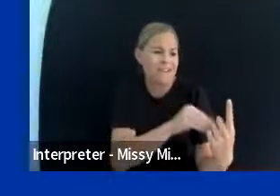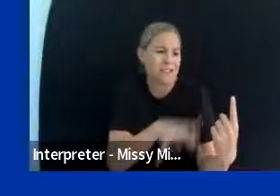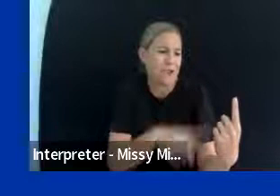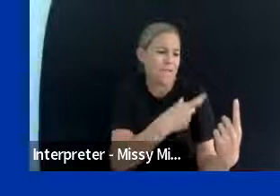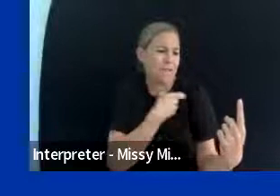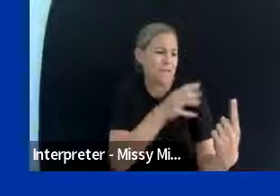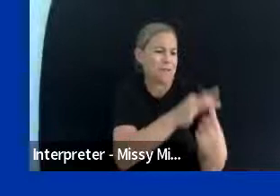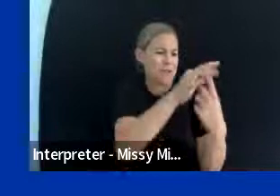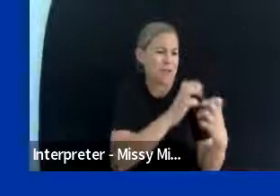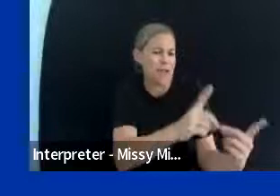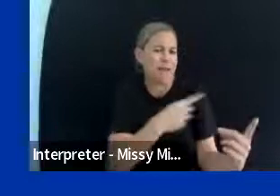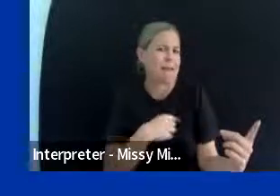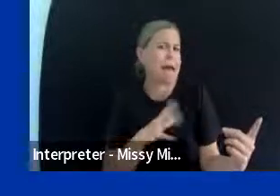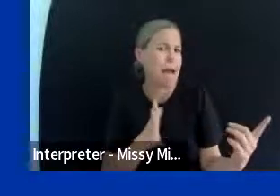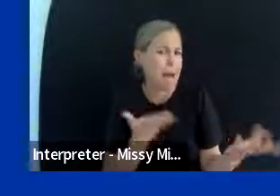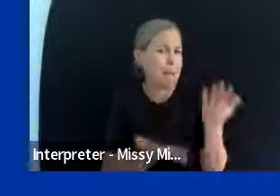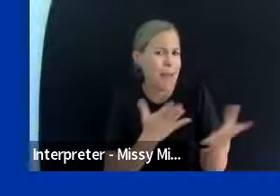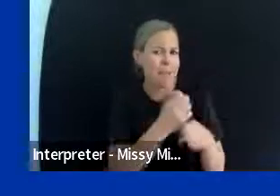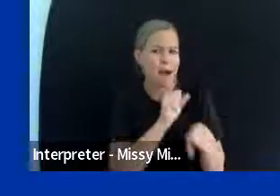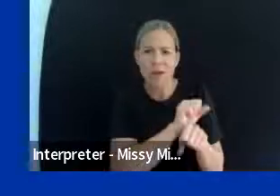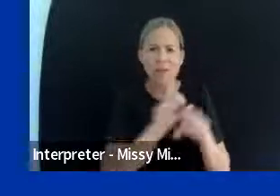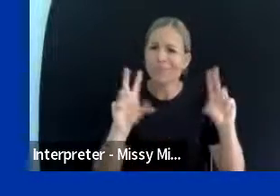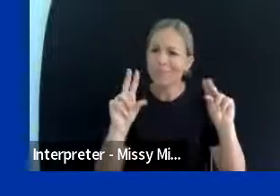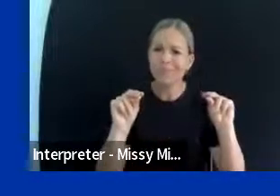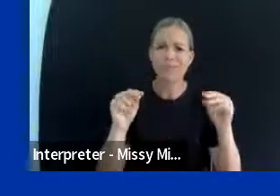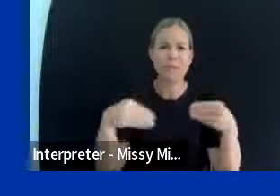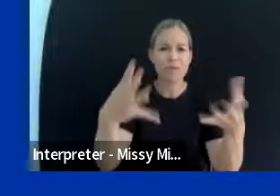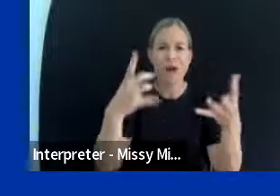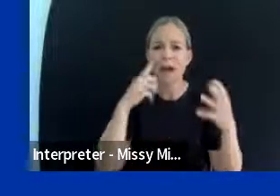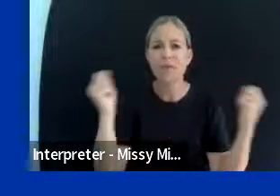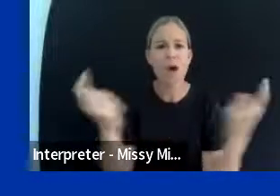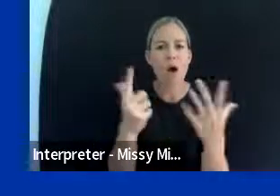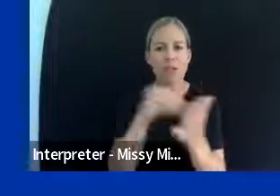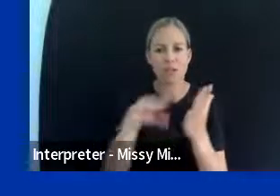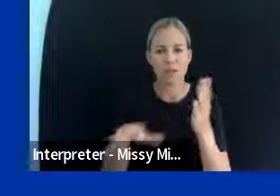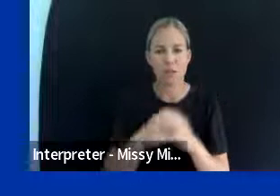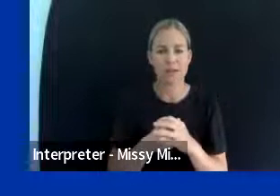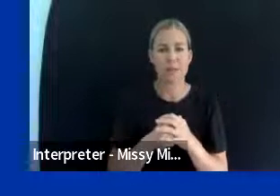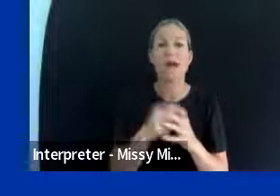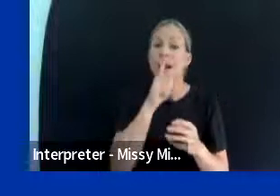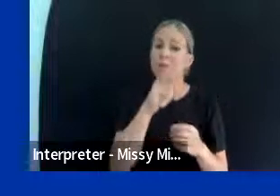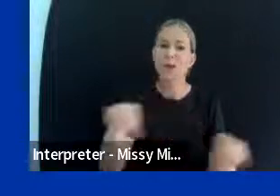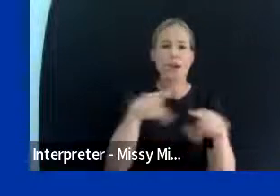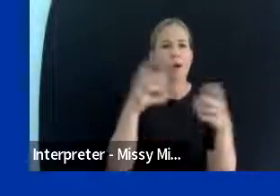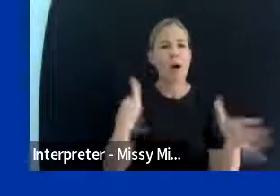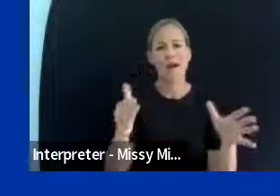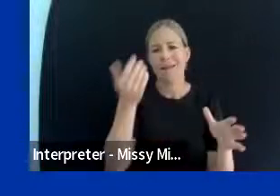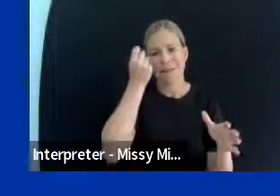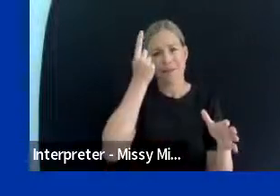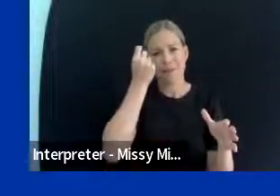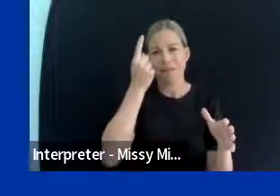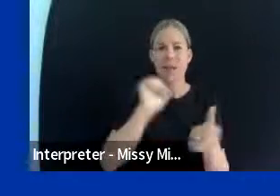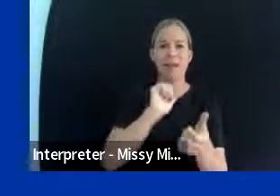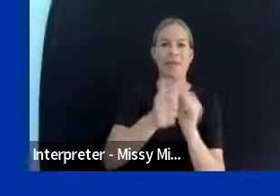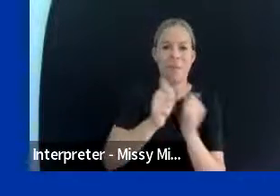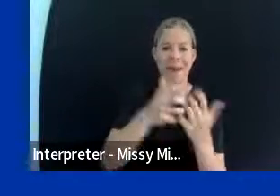happen for all of our students. And just a reminder, I'm guessing everyone here understands the definition of competitive integrated